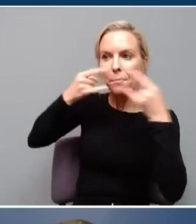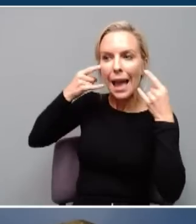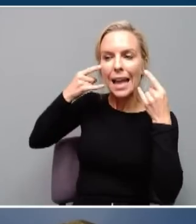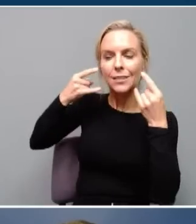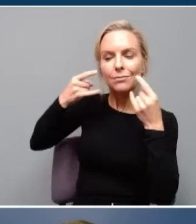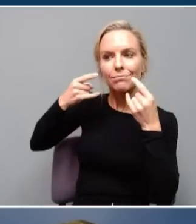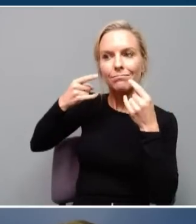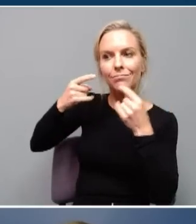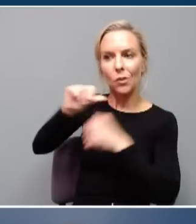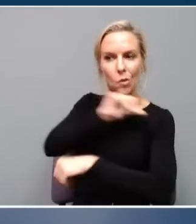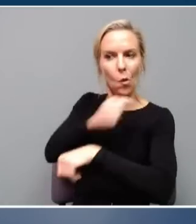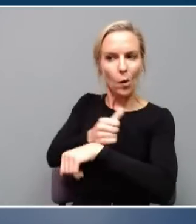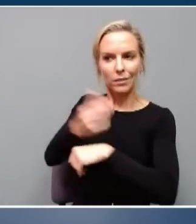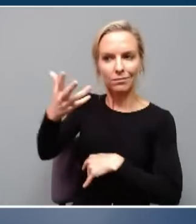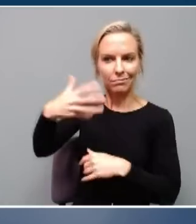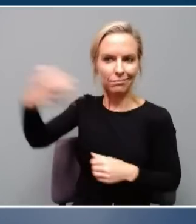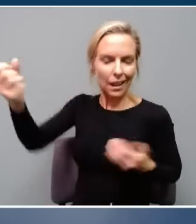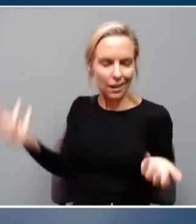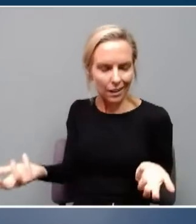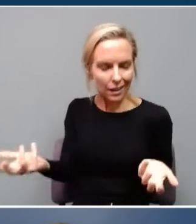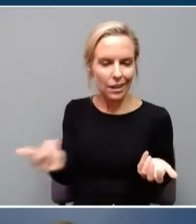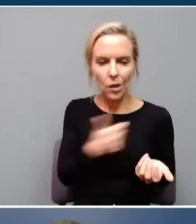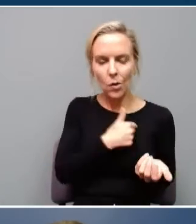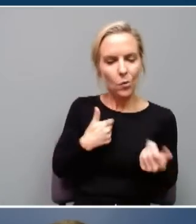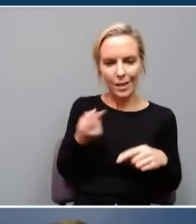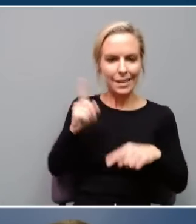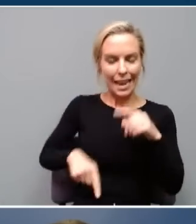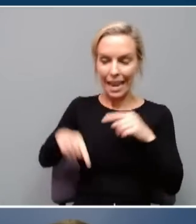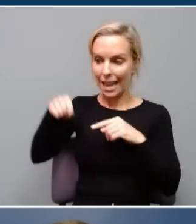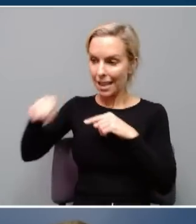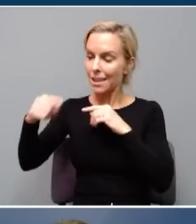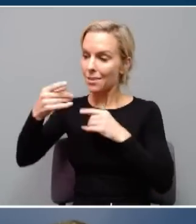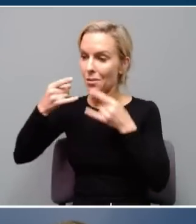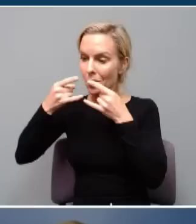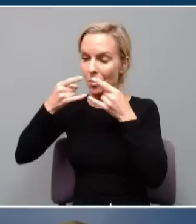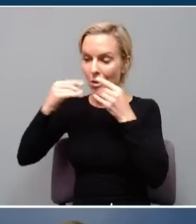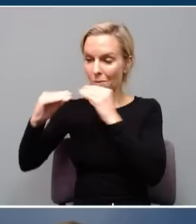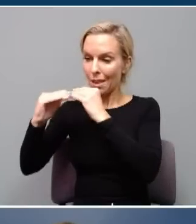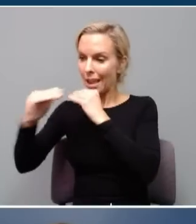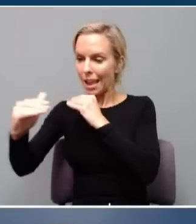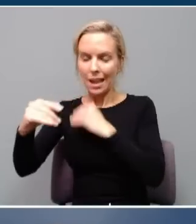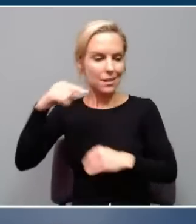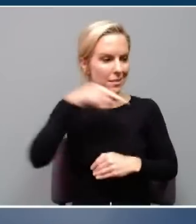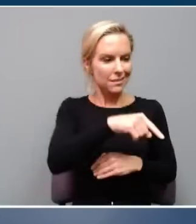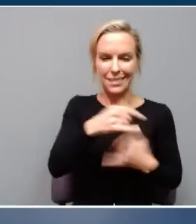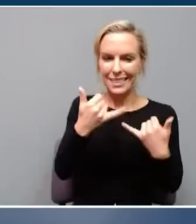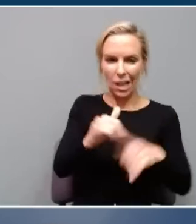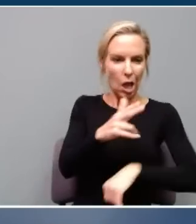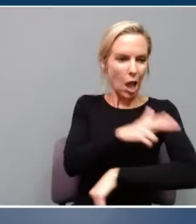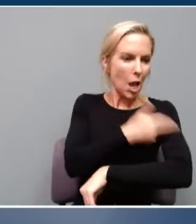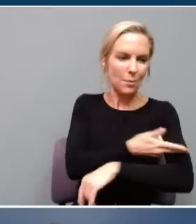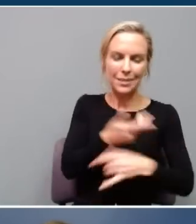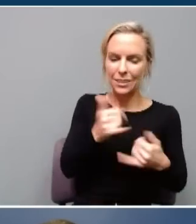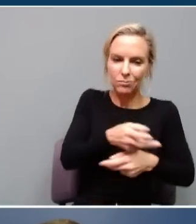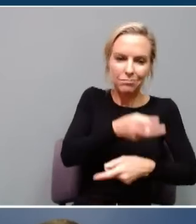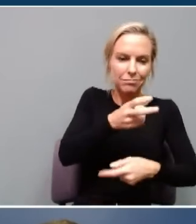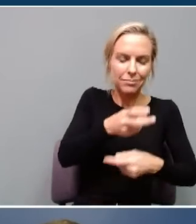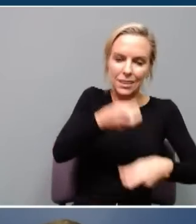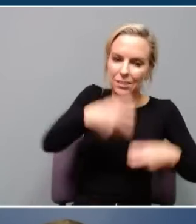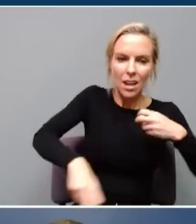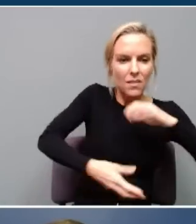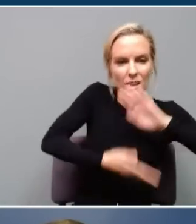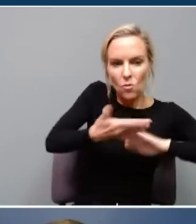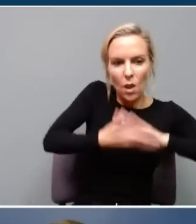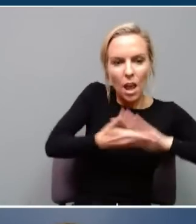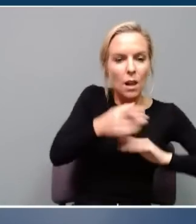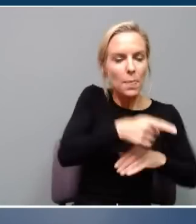our hospitals. It is too much, with too many people sick, with more people per sets of cases